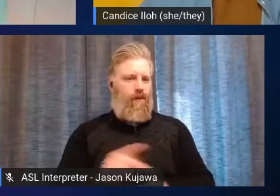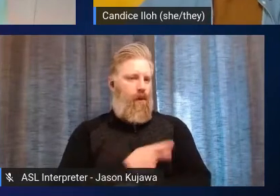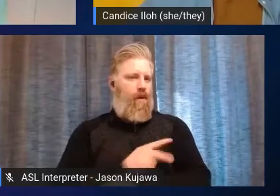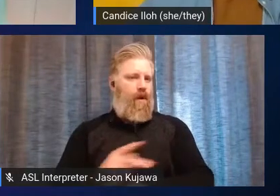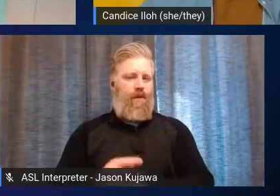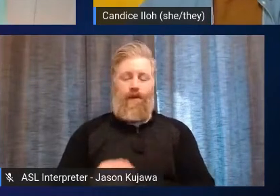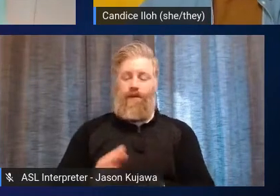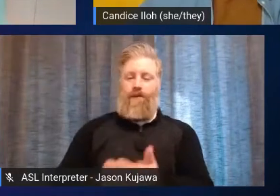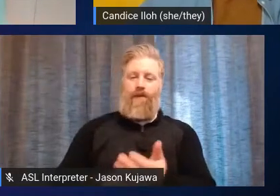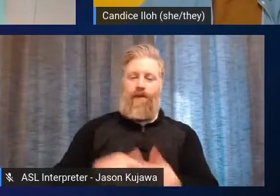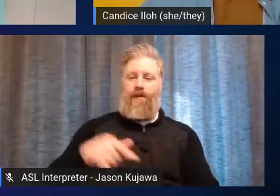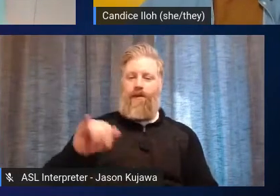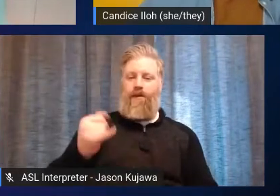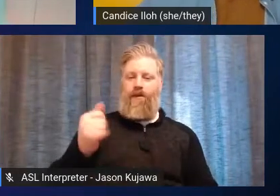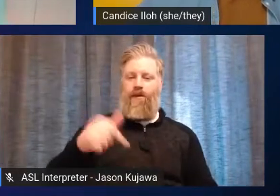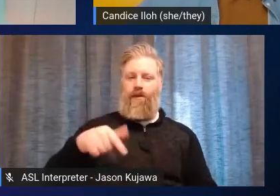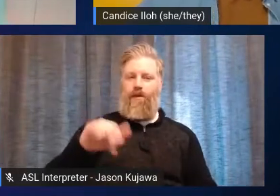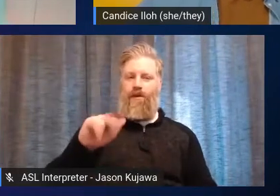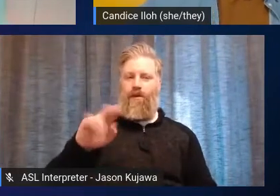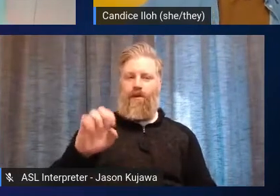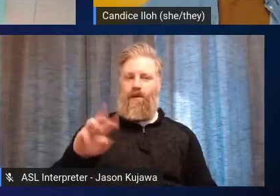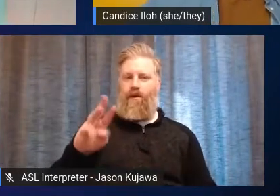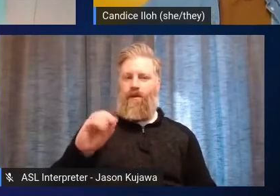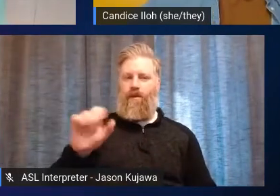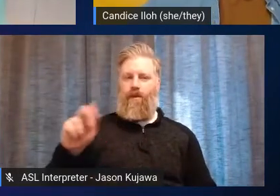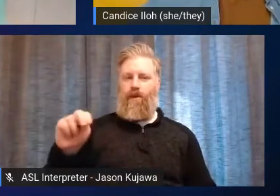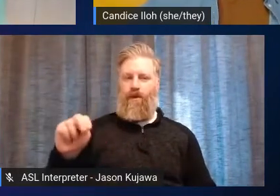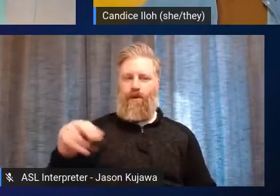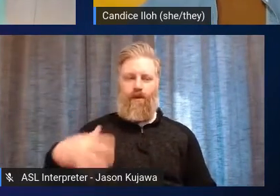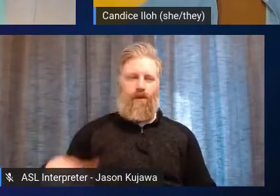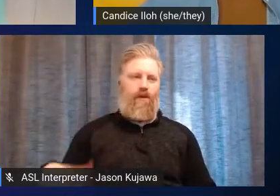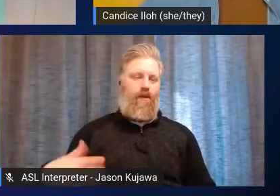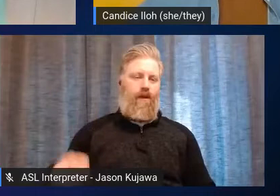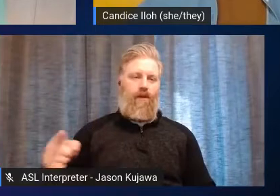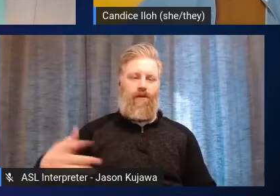great Jacqueline. Listen, I'm sure all of us would agree, a juggernaut in our world.